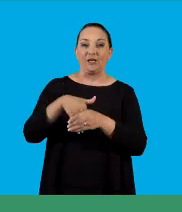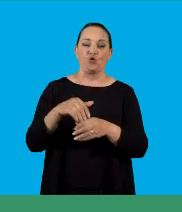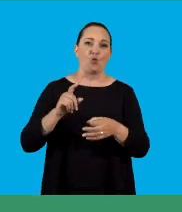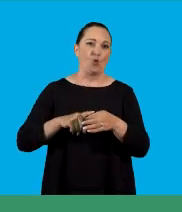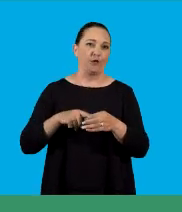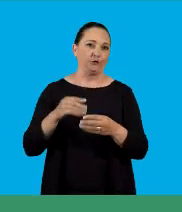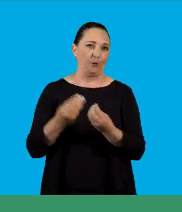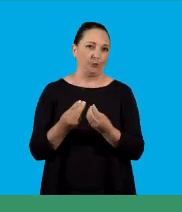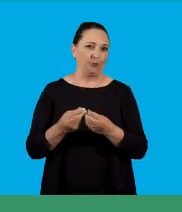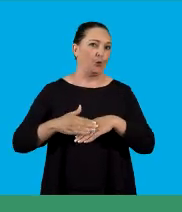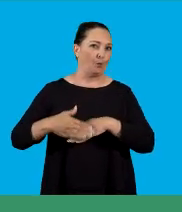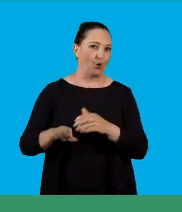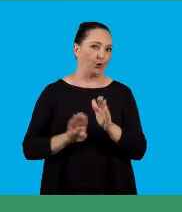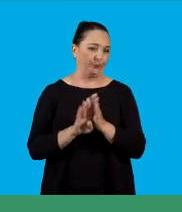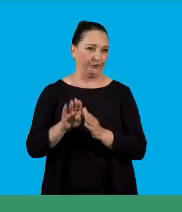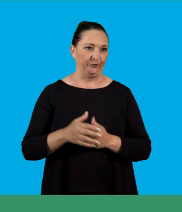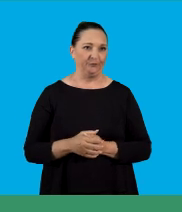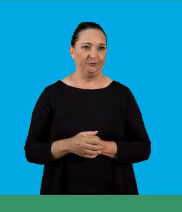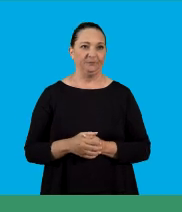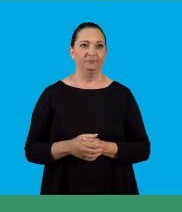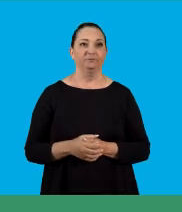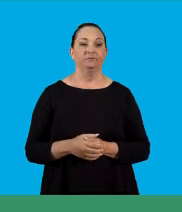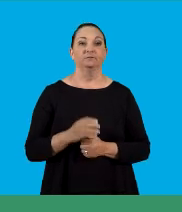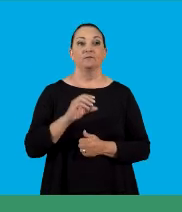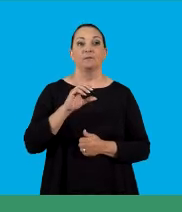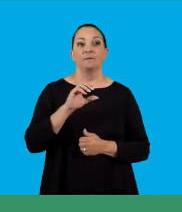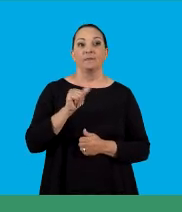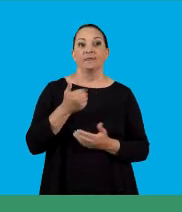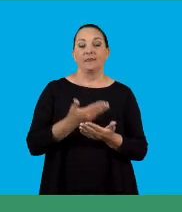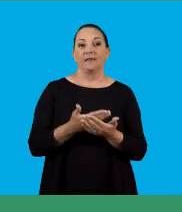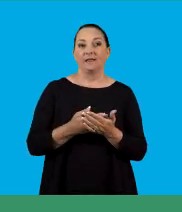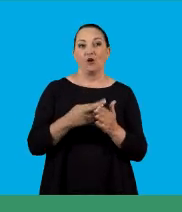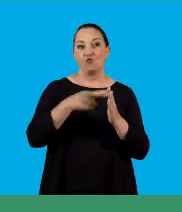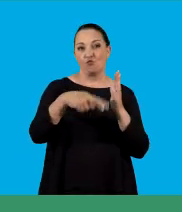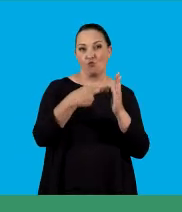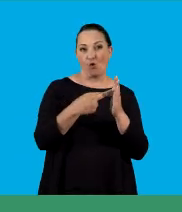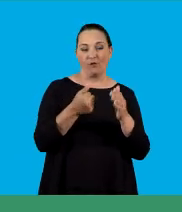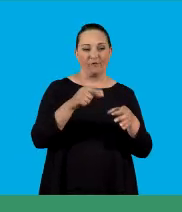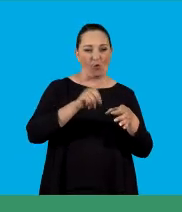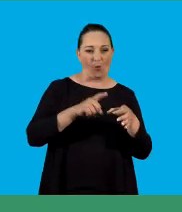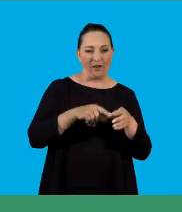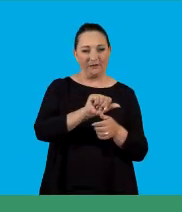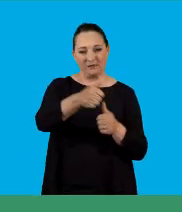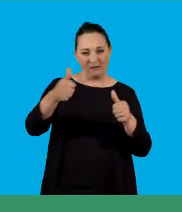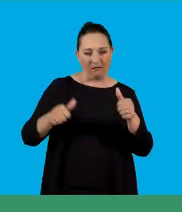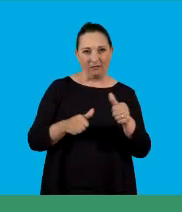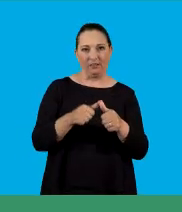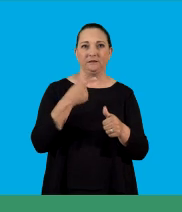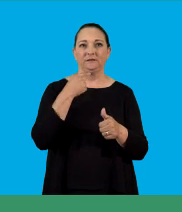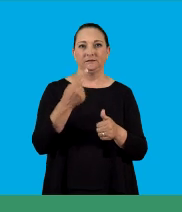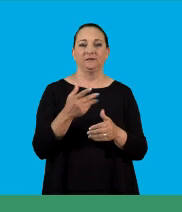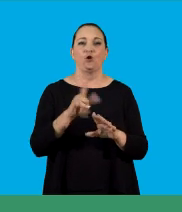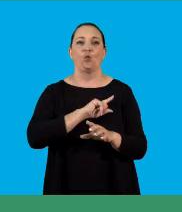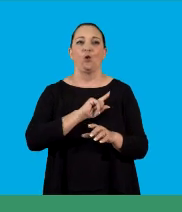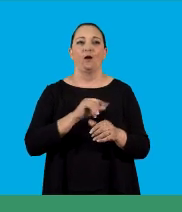the products. Furthermore, you should be able to explain the role of quality cycle as part